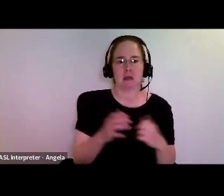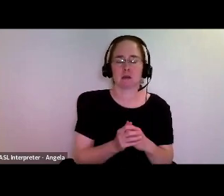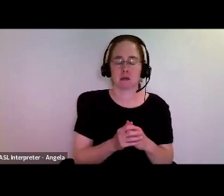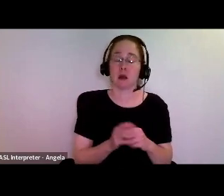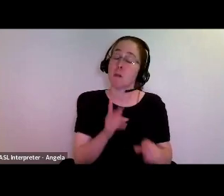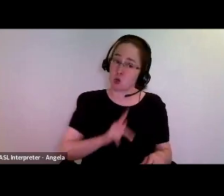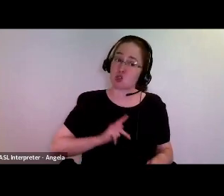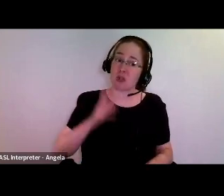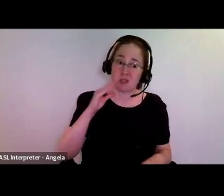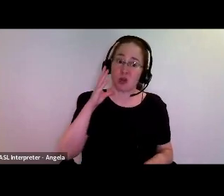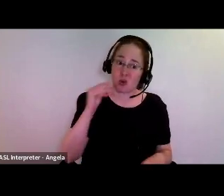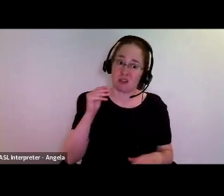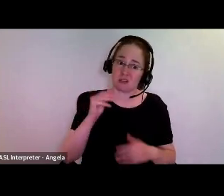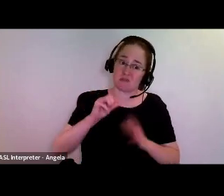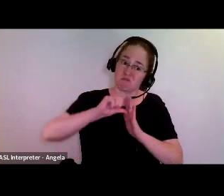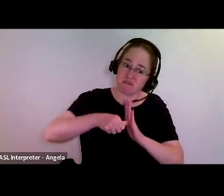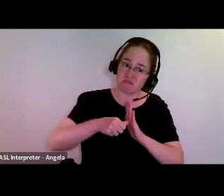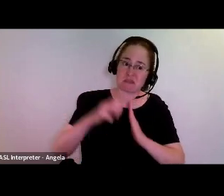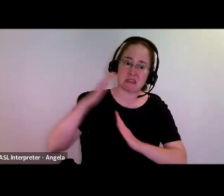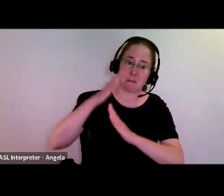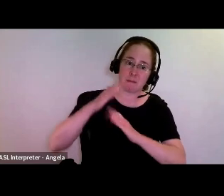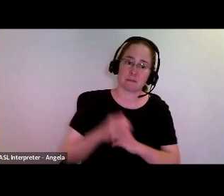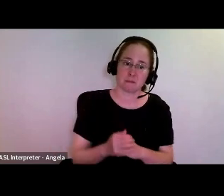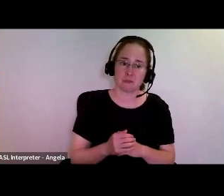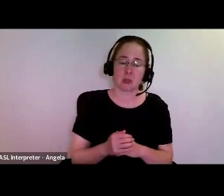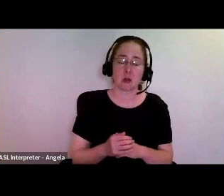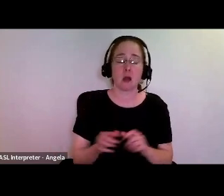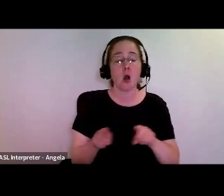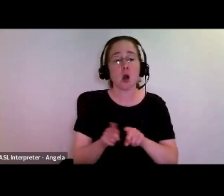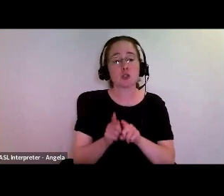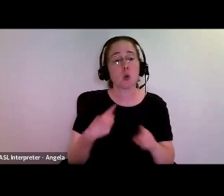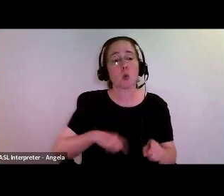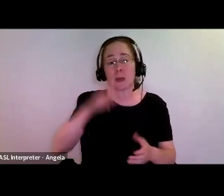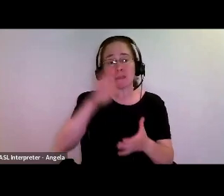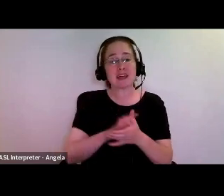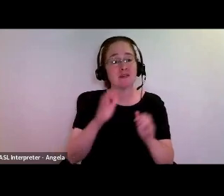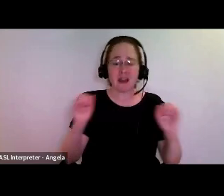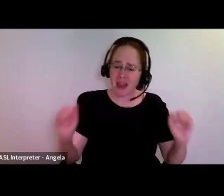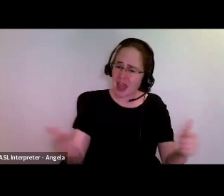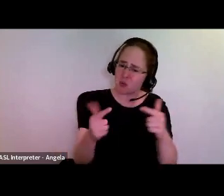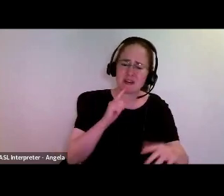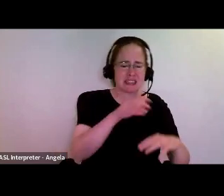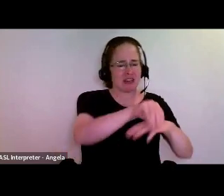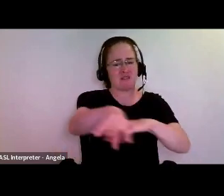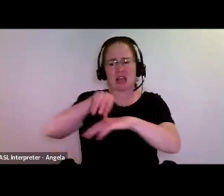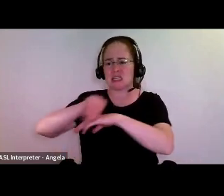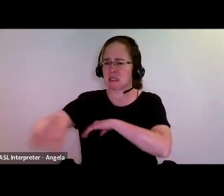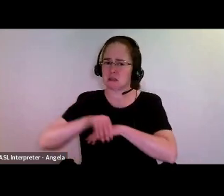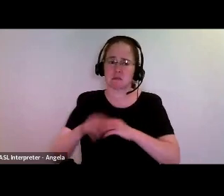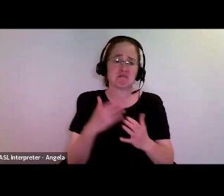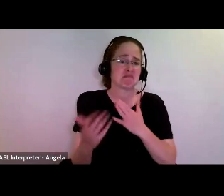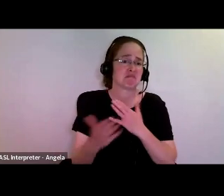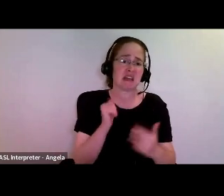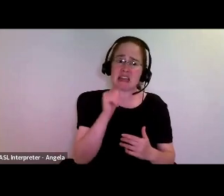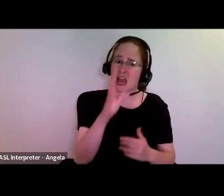personal experience is at the heart of it. And what we also believe is that everybody is affected somehow. Even if it's not